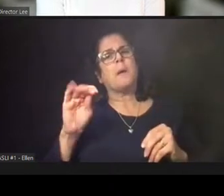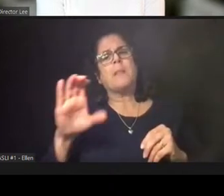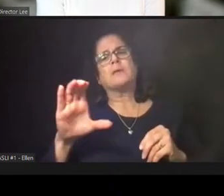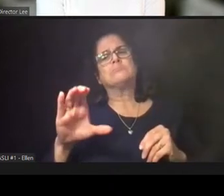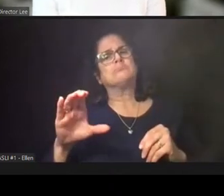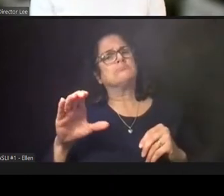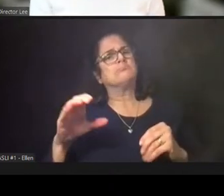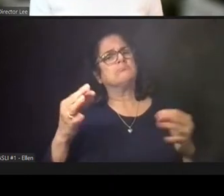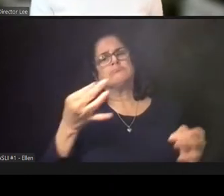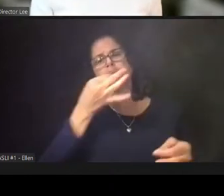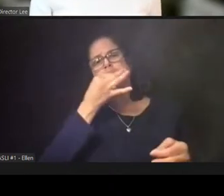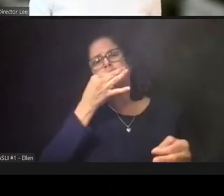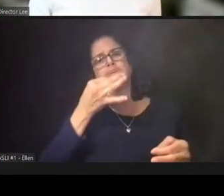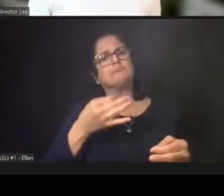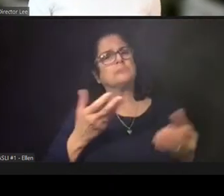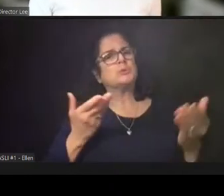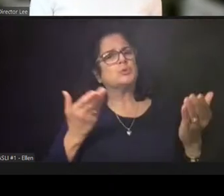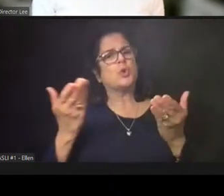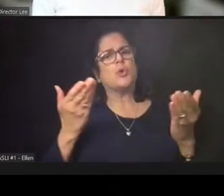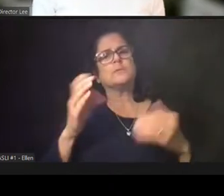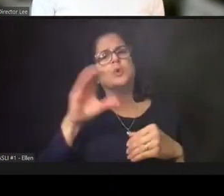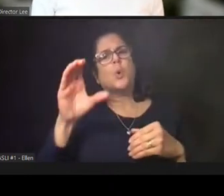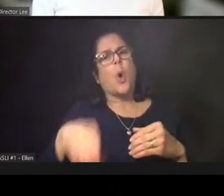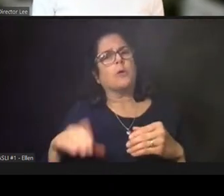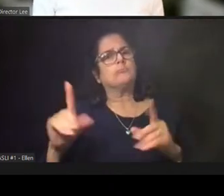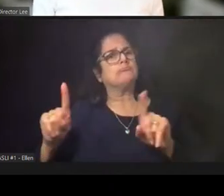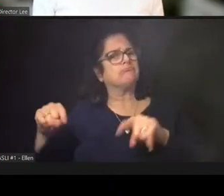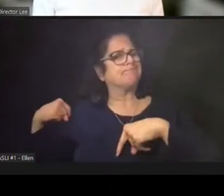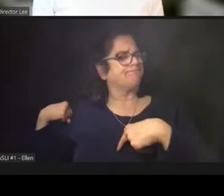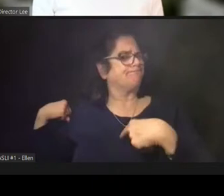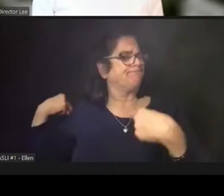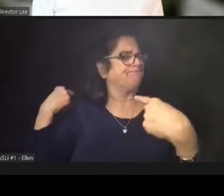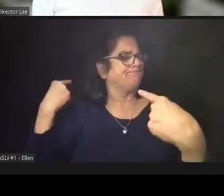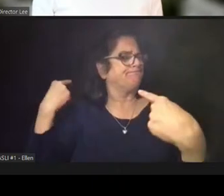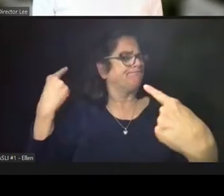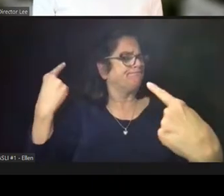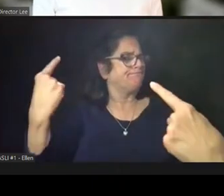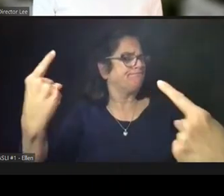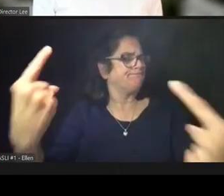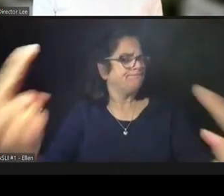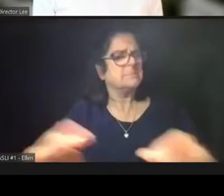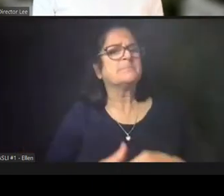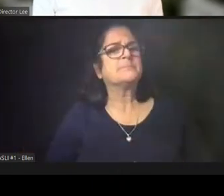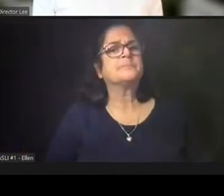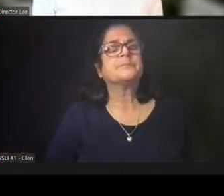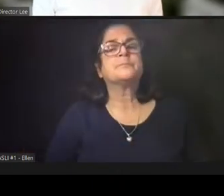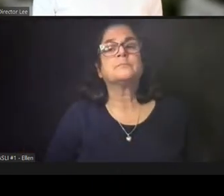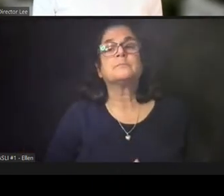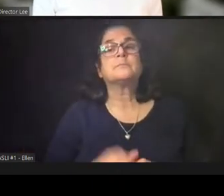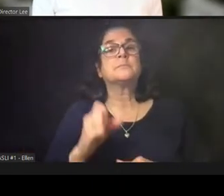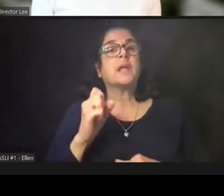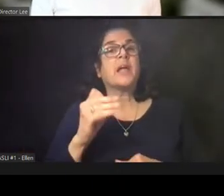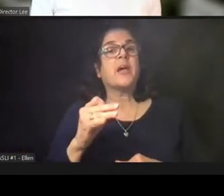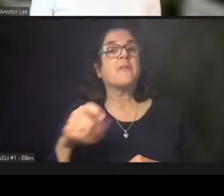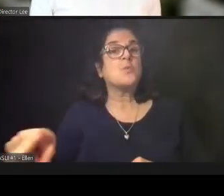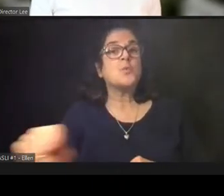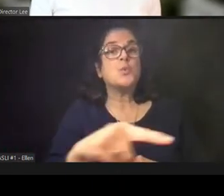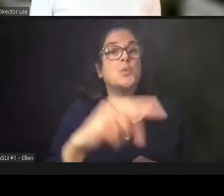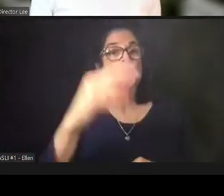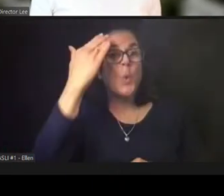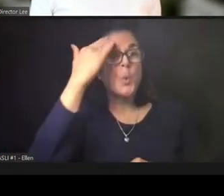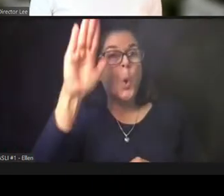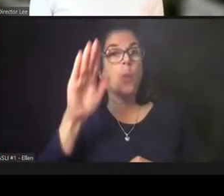who is committed to serving this greater city since the very beginning of his career. For those of you who are unaware, Greg is actually a